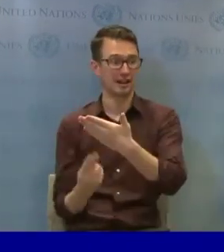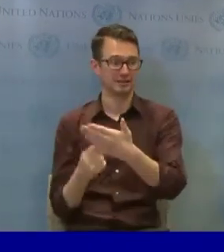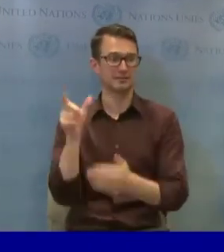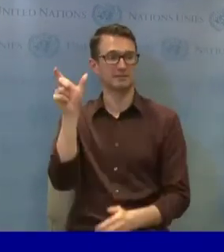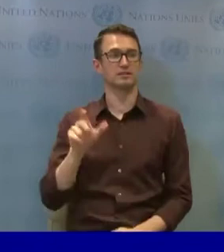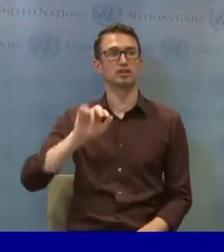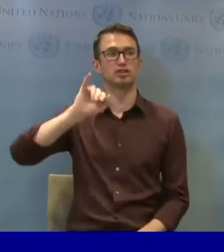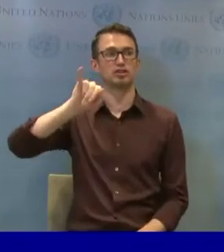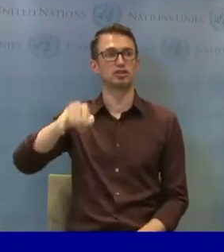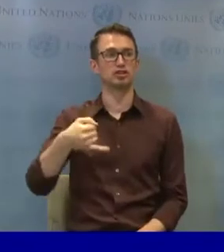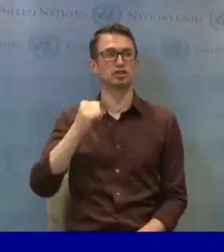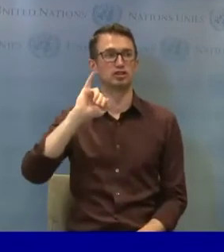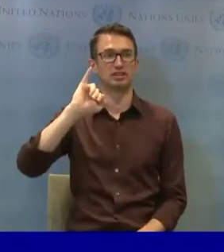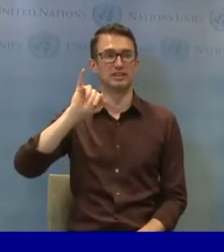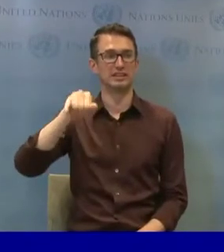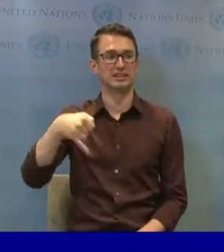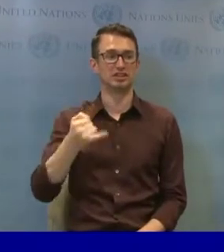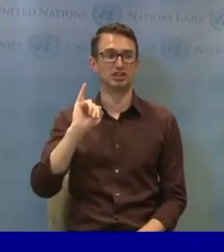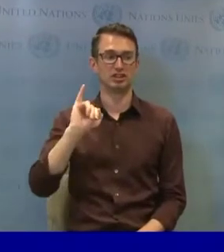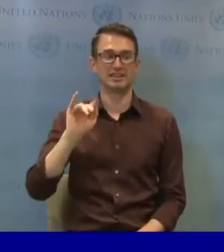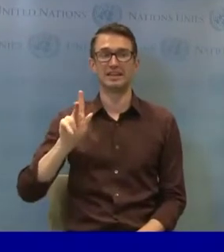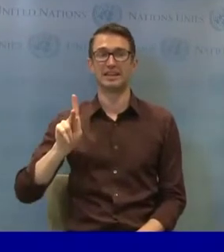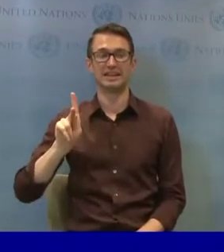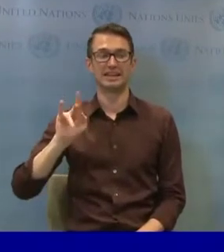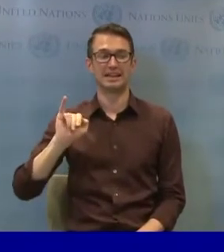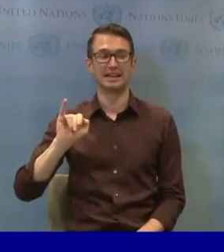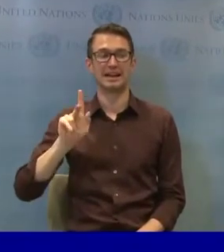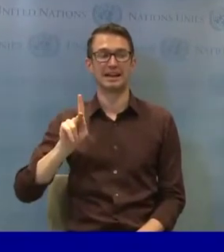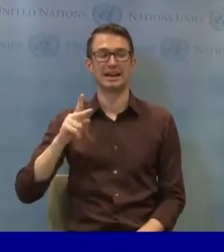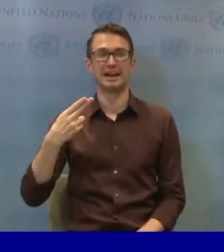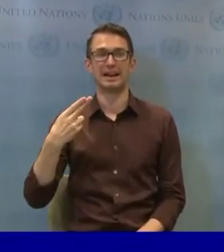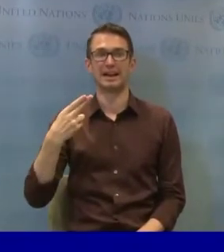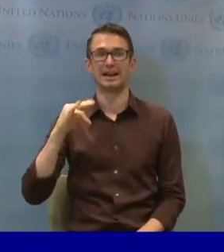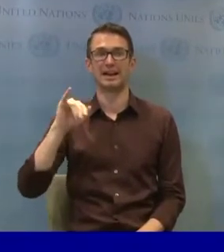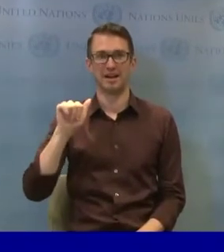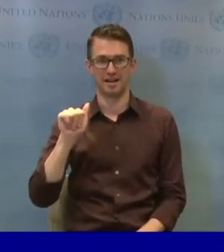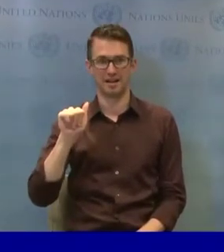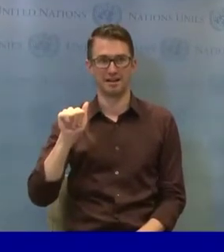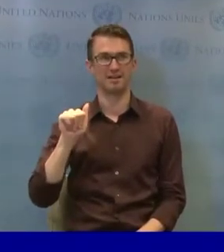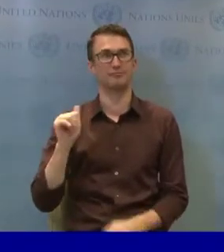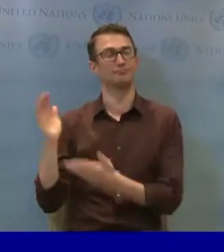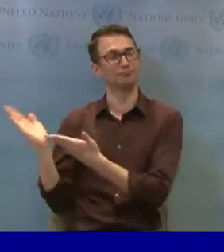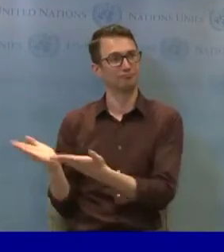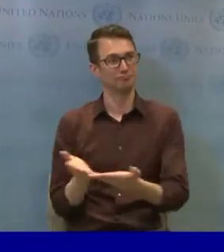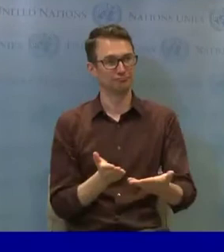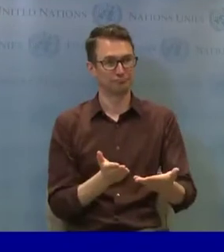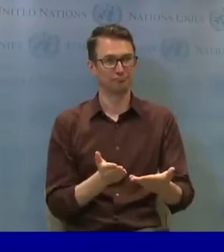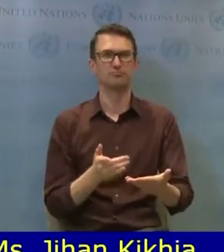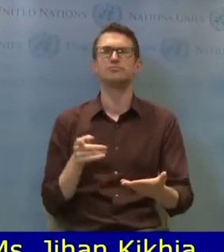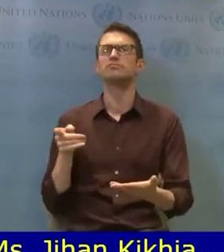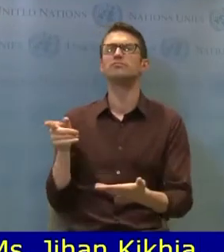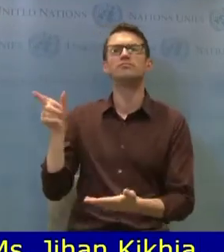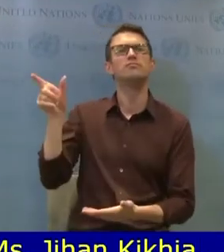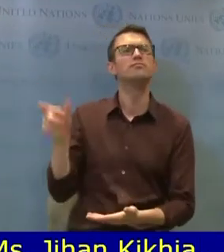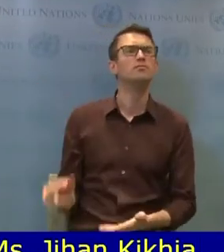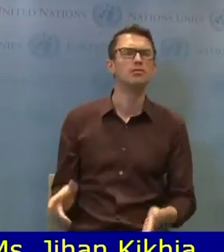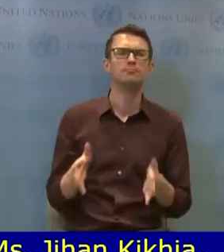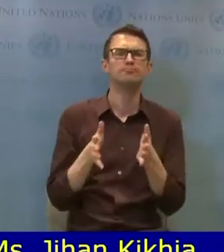the powerful story of her father and part of her creative work as an artist. Ms. Kikia, you have the